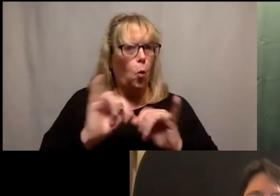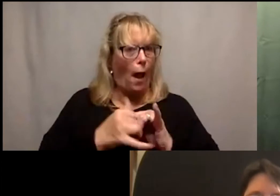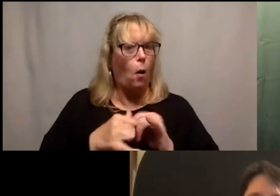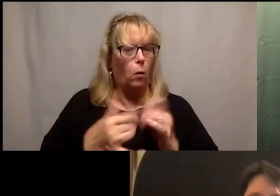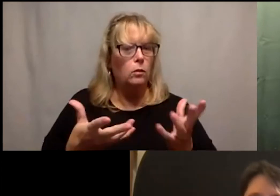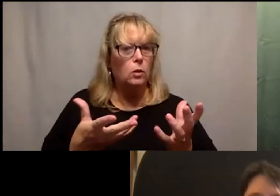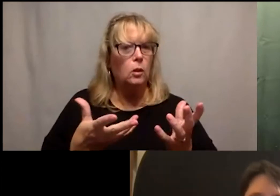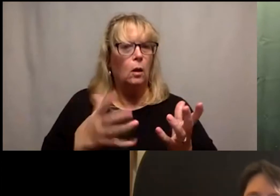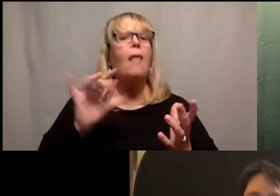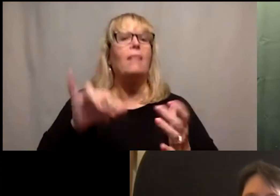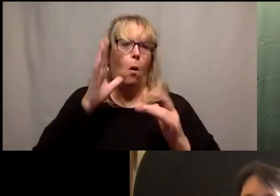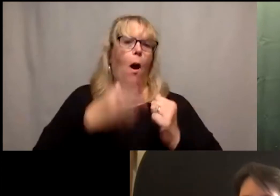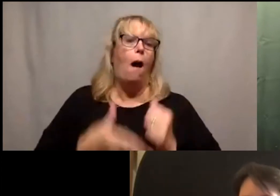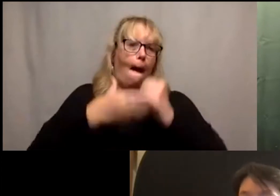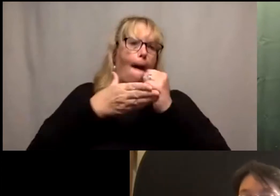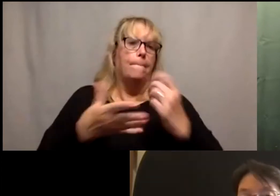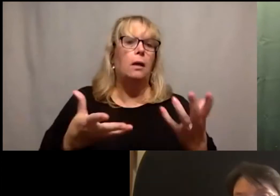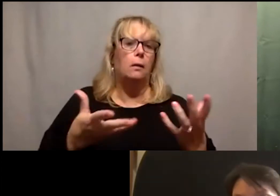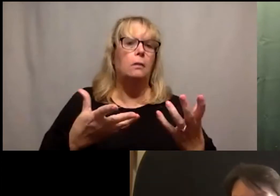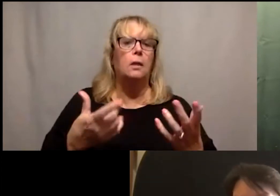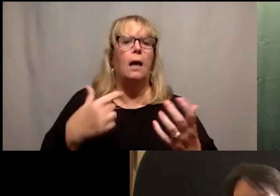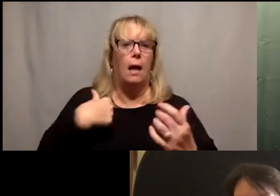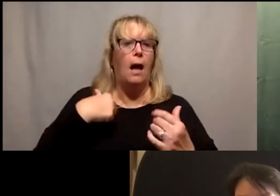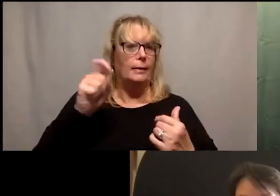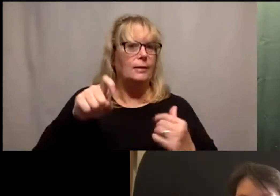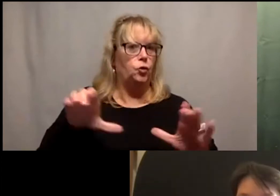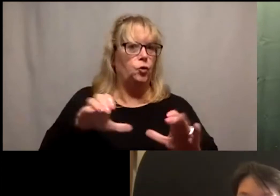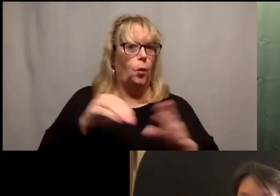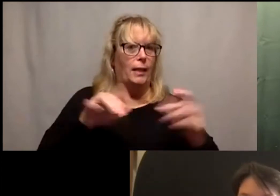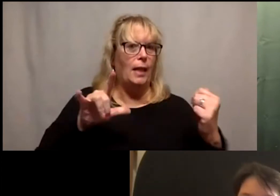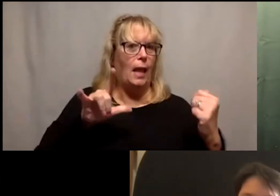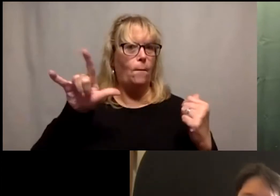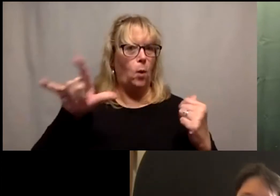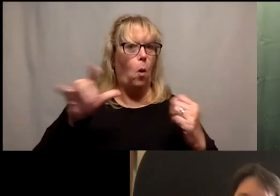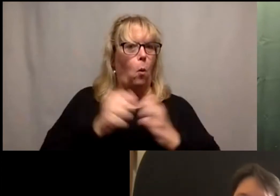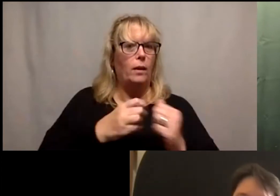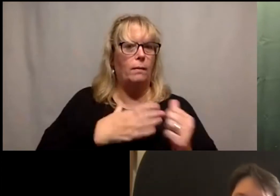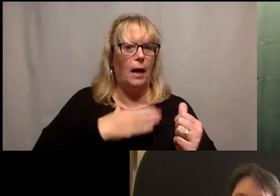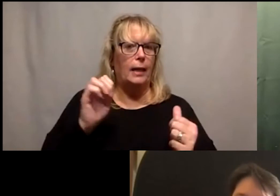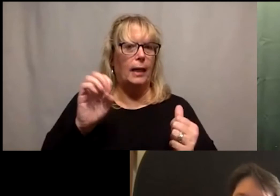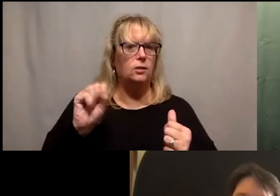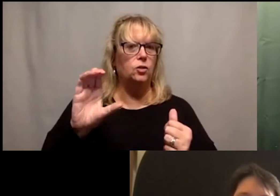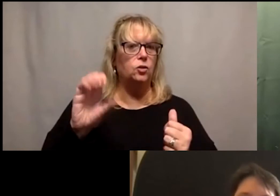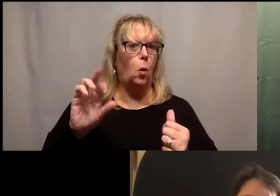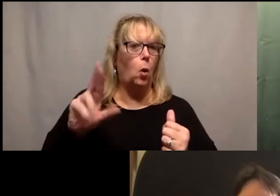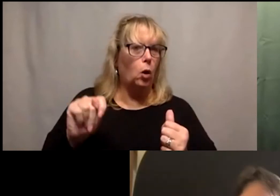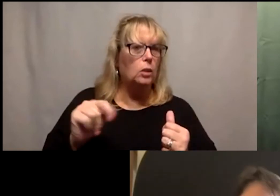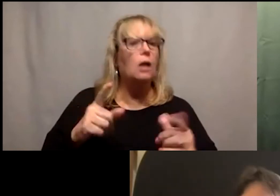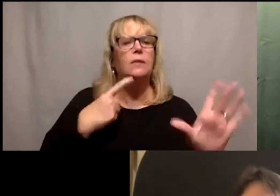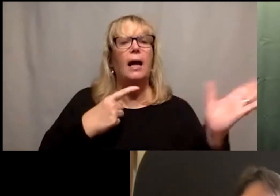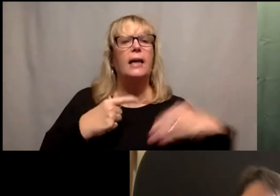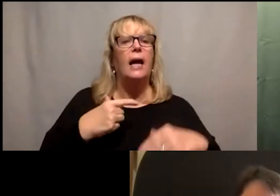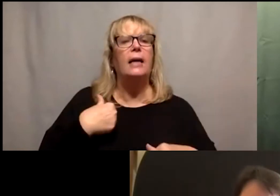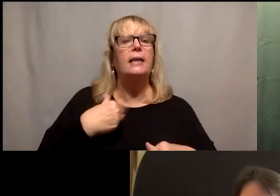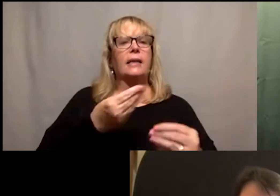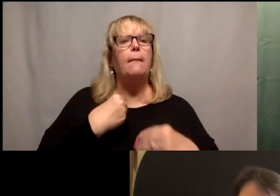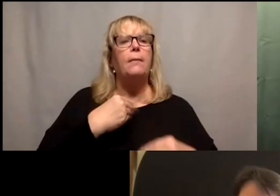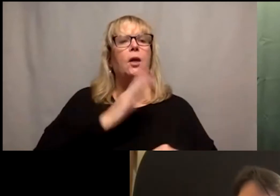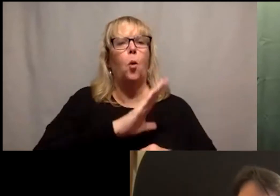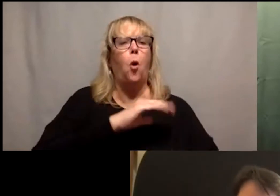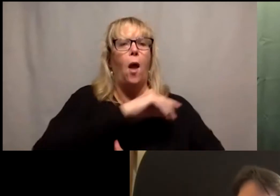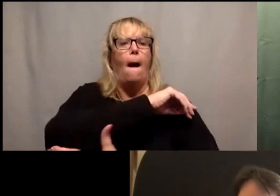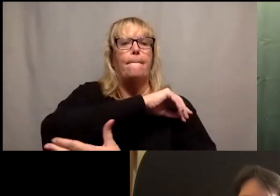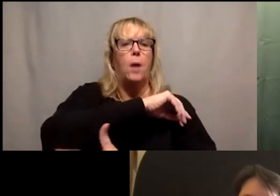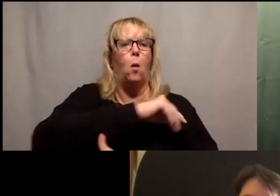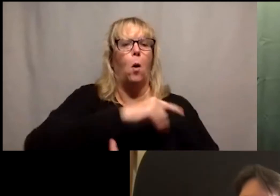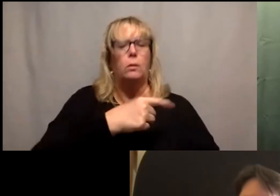and that helps, because I had to do that at the airport with my escorts. I said, just give me your elbow and I'll walk a little bit